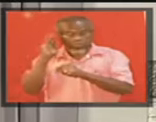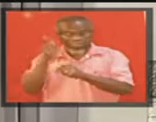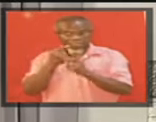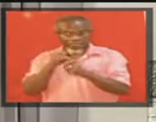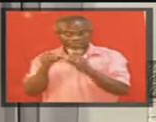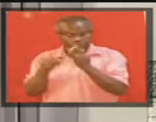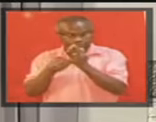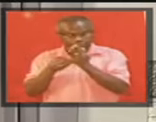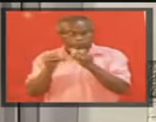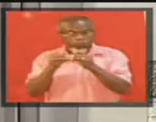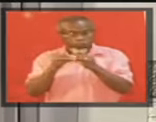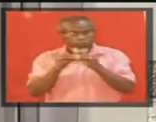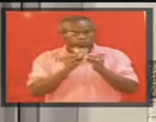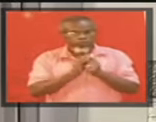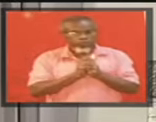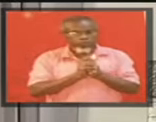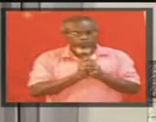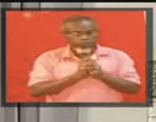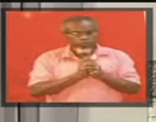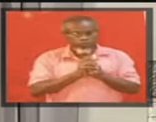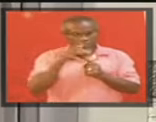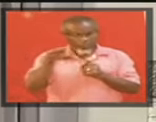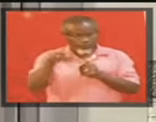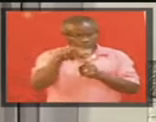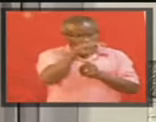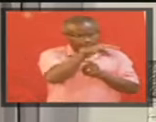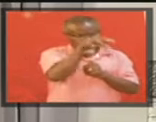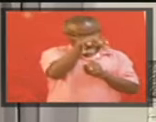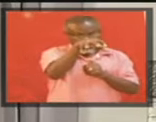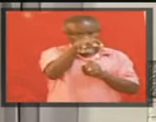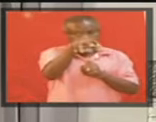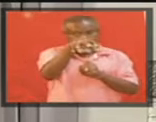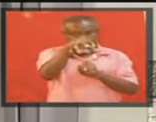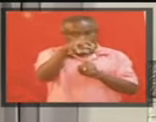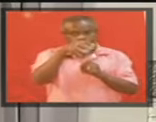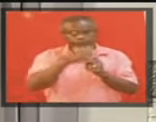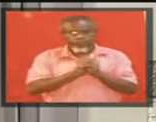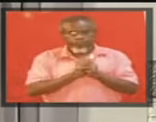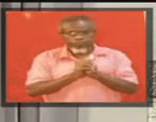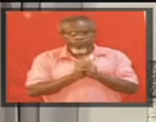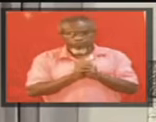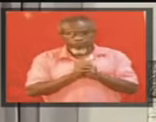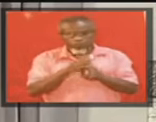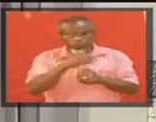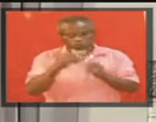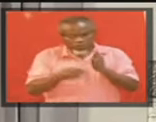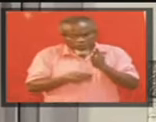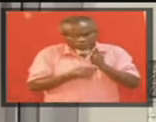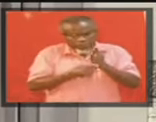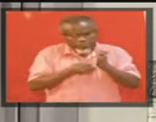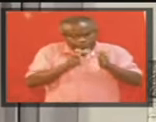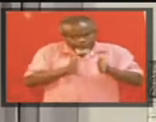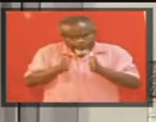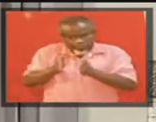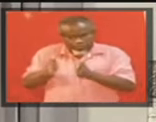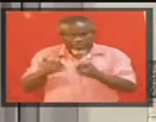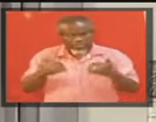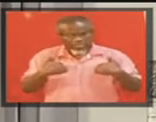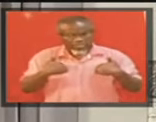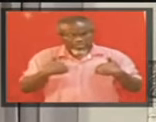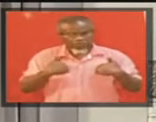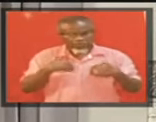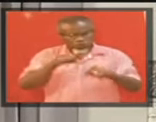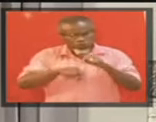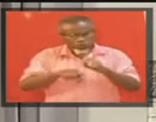from the county level, as well as some objective clinical criteria and measures that we use to escalate patients